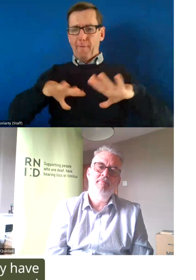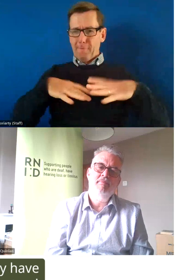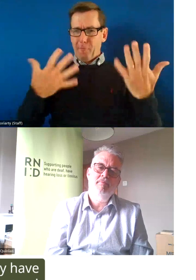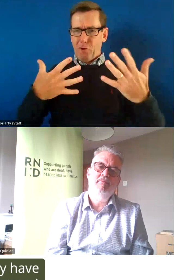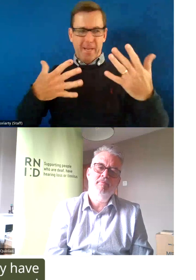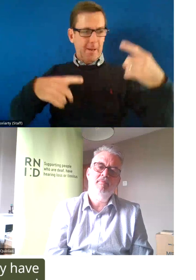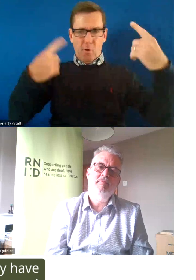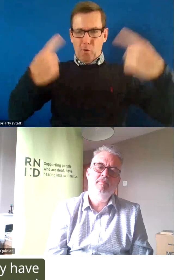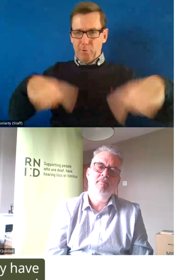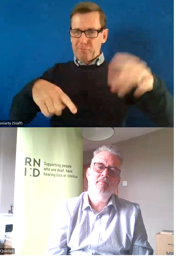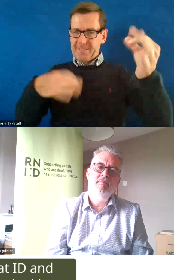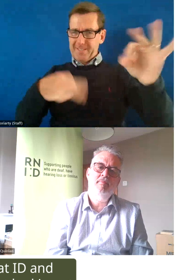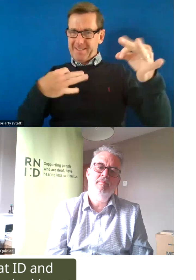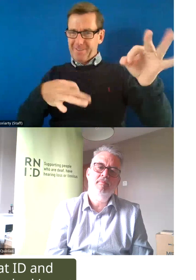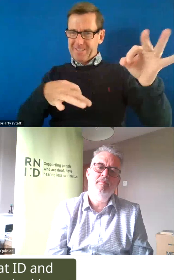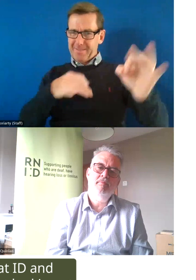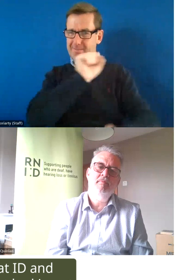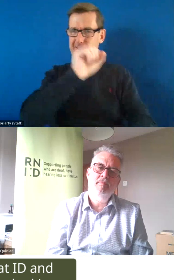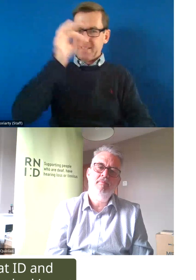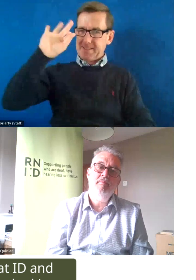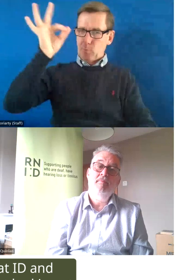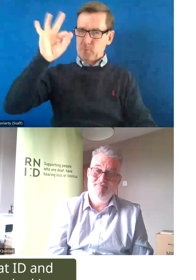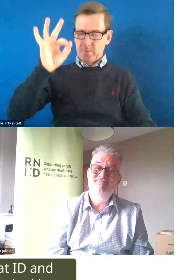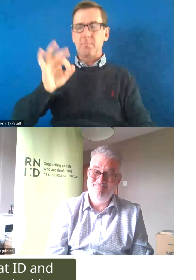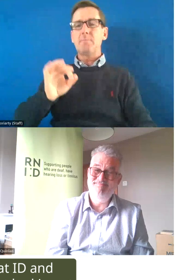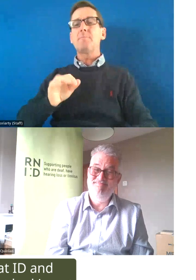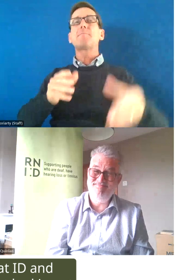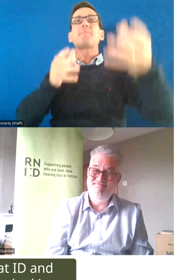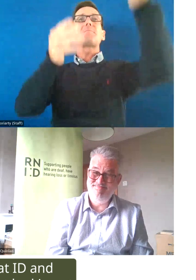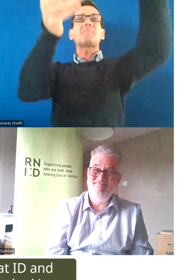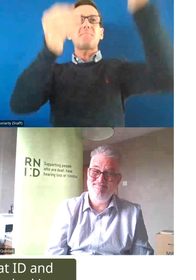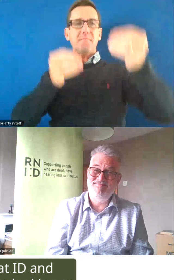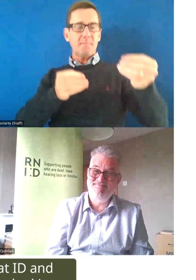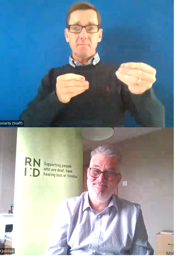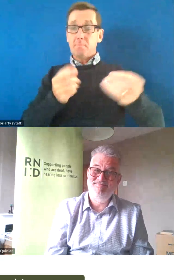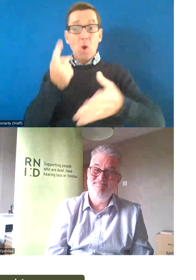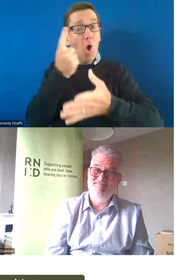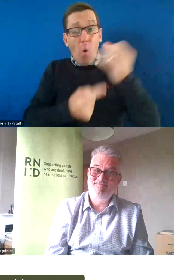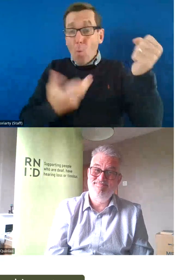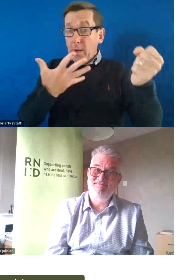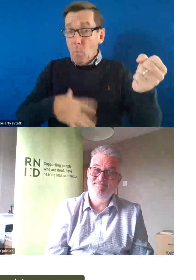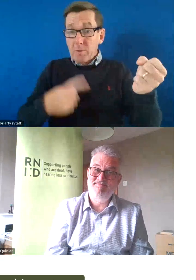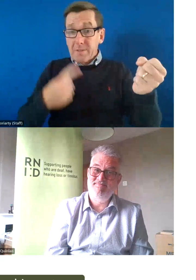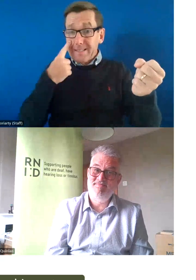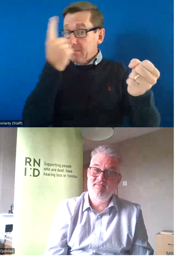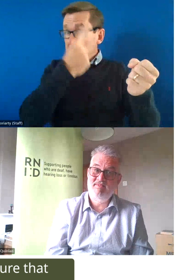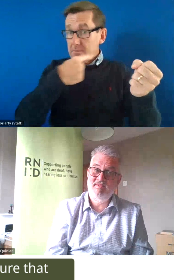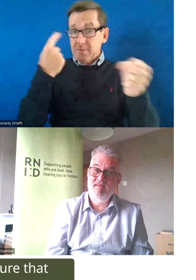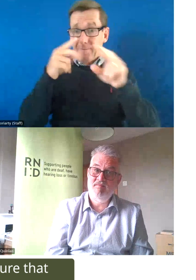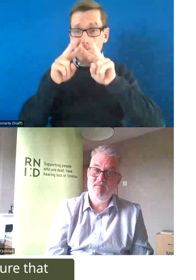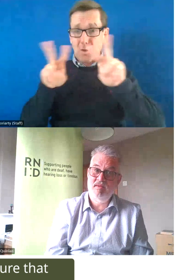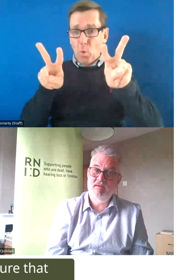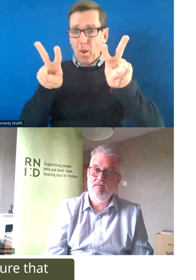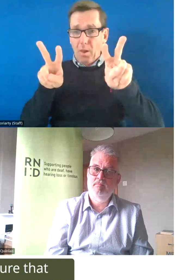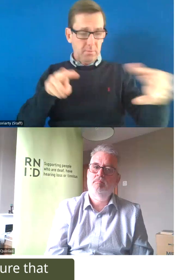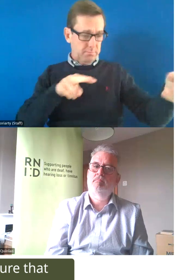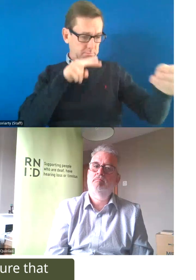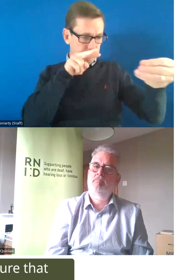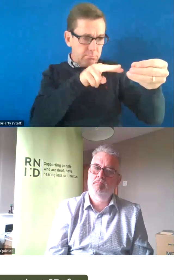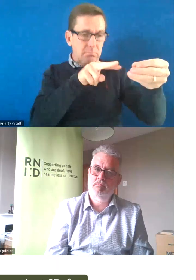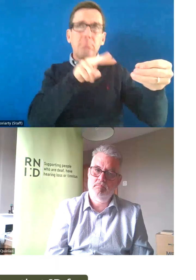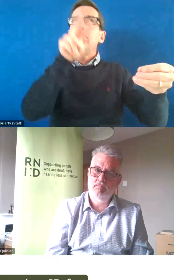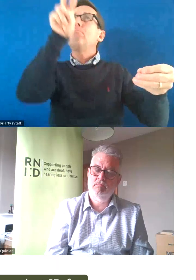that you may have applied for instead. They'll take that ID and they're literally just looking at your photograph, looking at you and making sure that you are who you